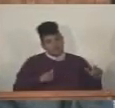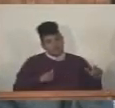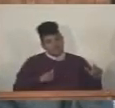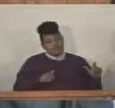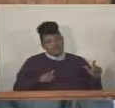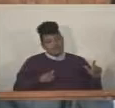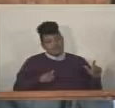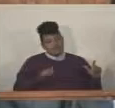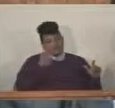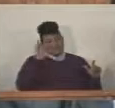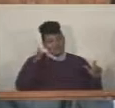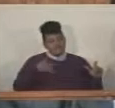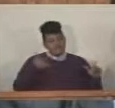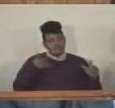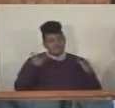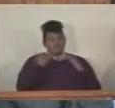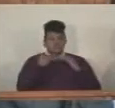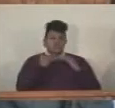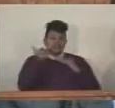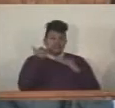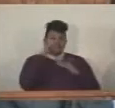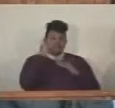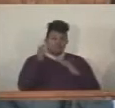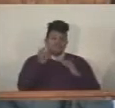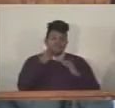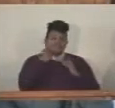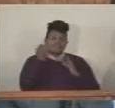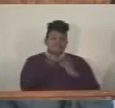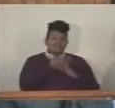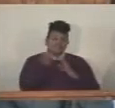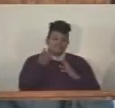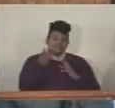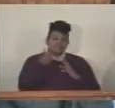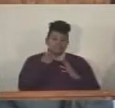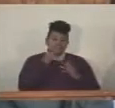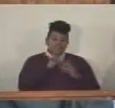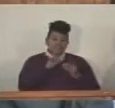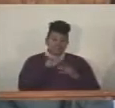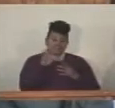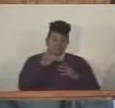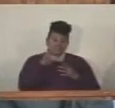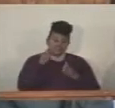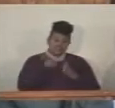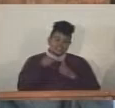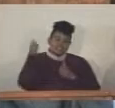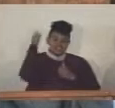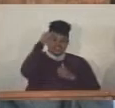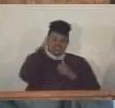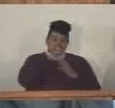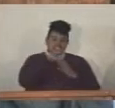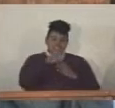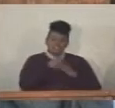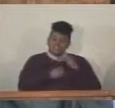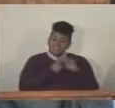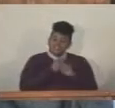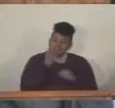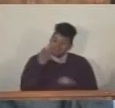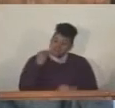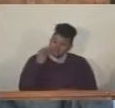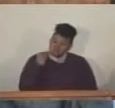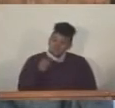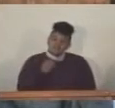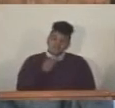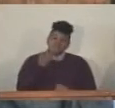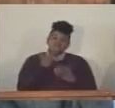restorative justice, and so on. Maybe it is time that we allow the persons who are accused to recognize that we will